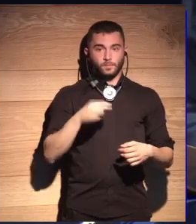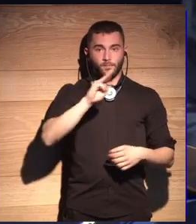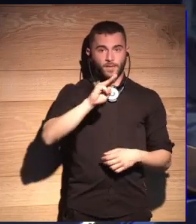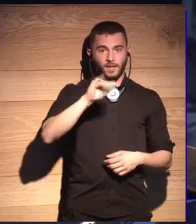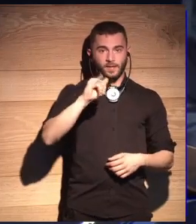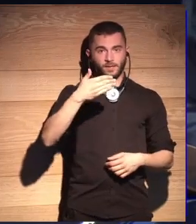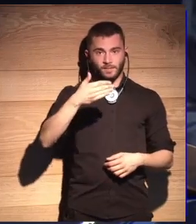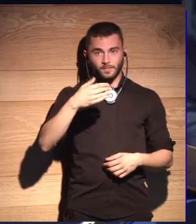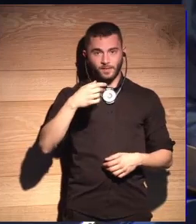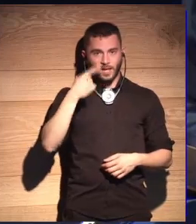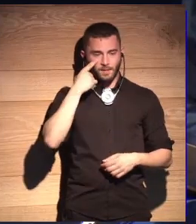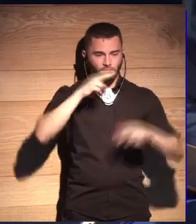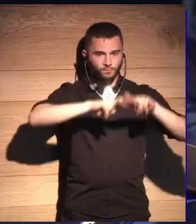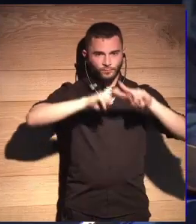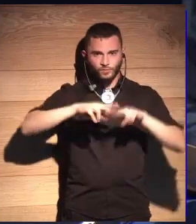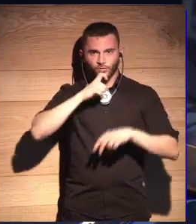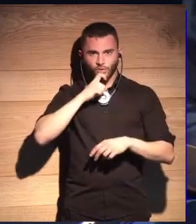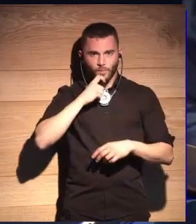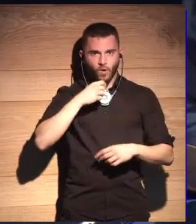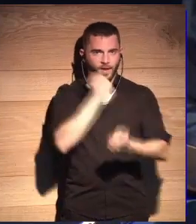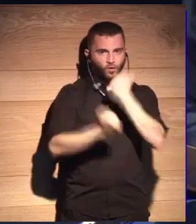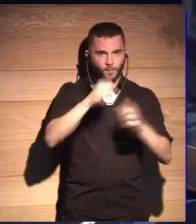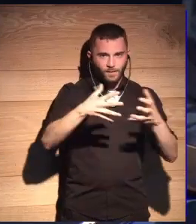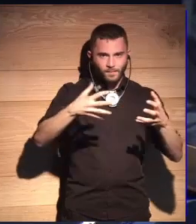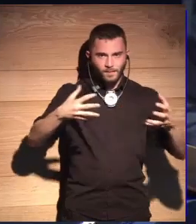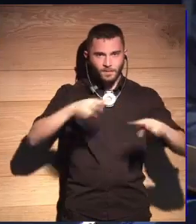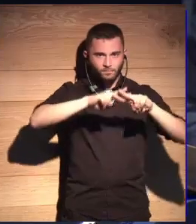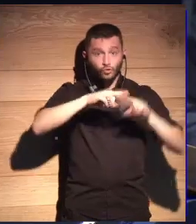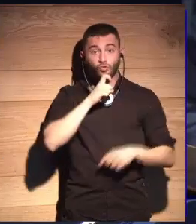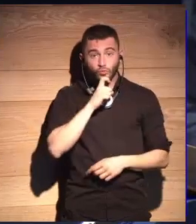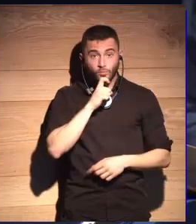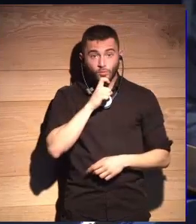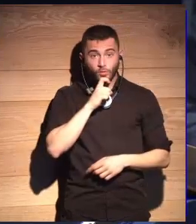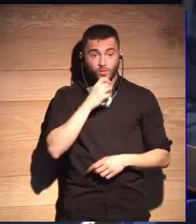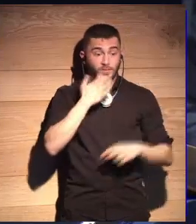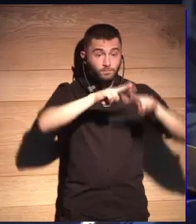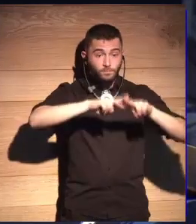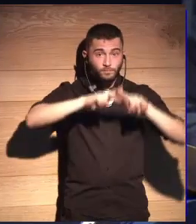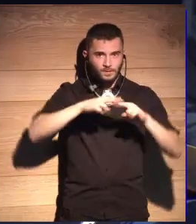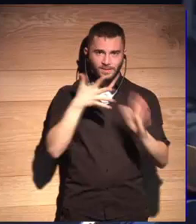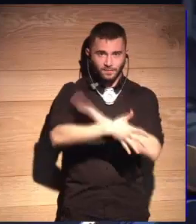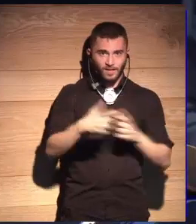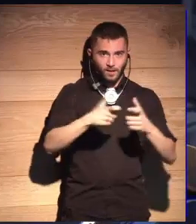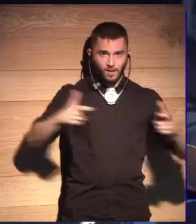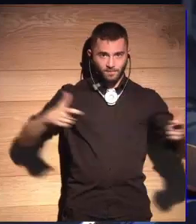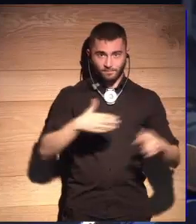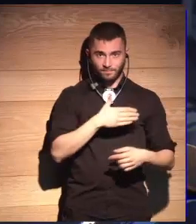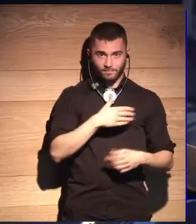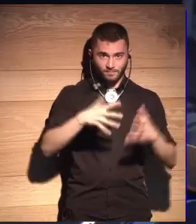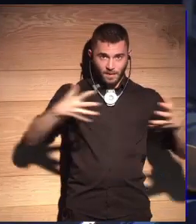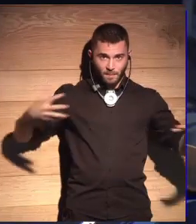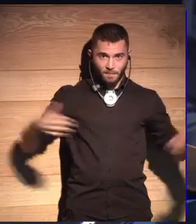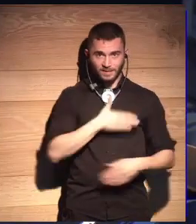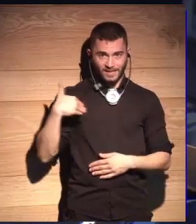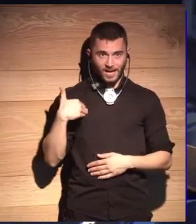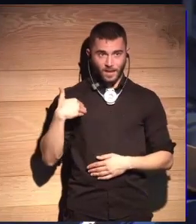much it's growing. The reason we measure the population is because we want the population to grow. There was an assumption built into this project that these